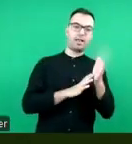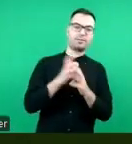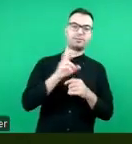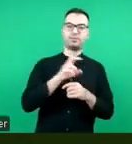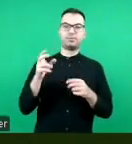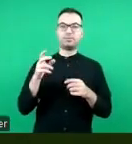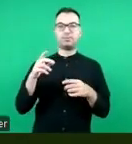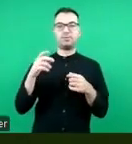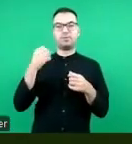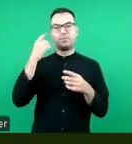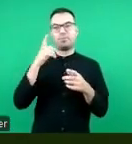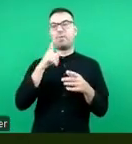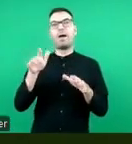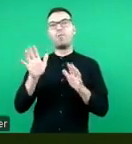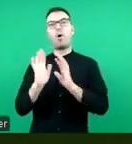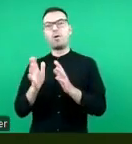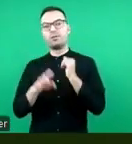to preserve some tree.